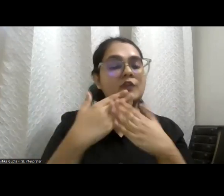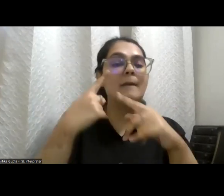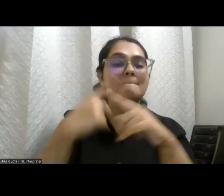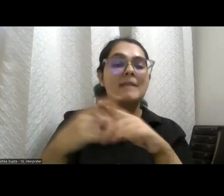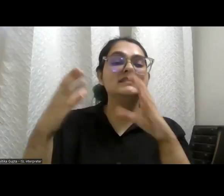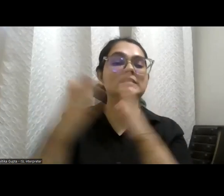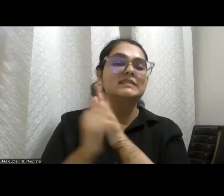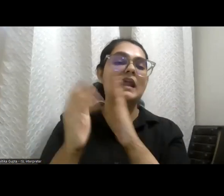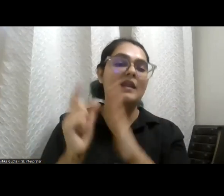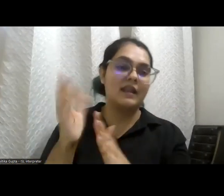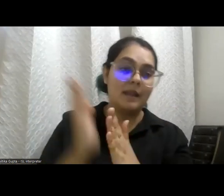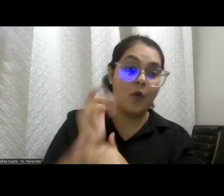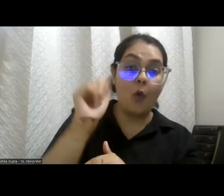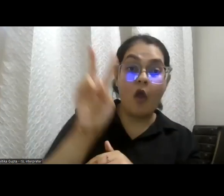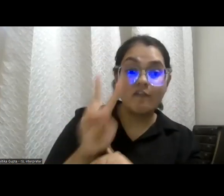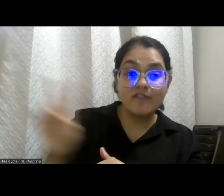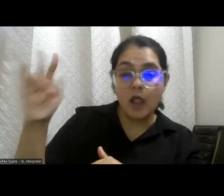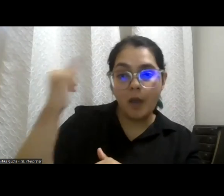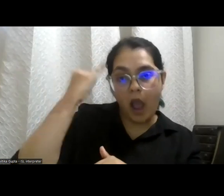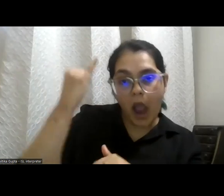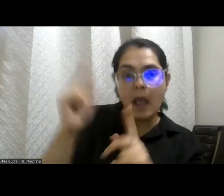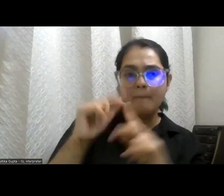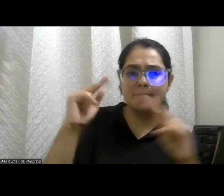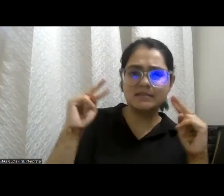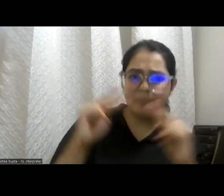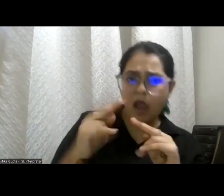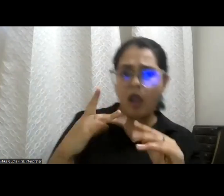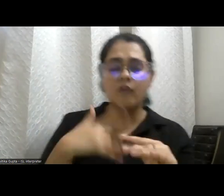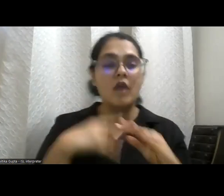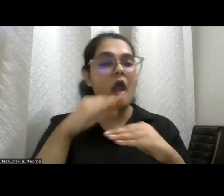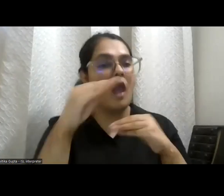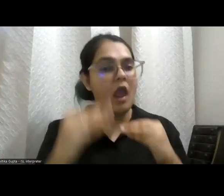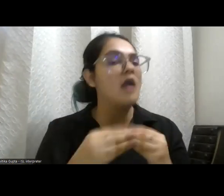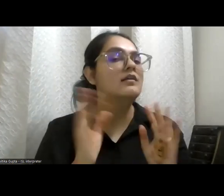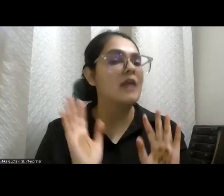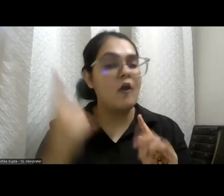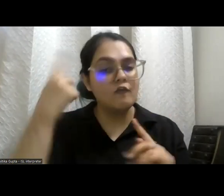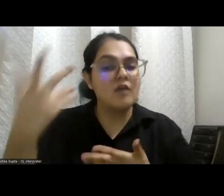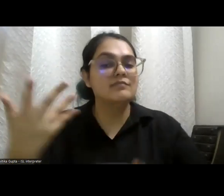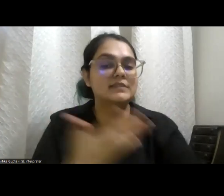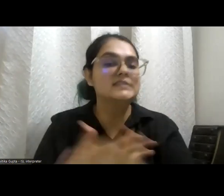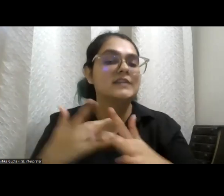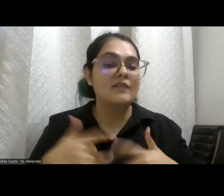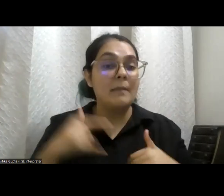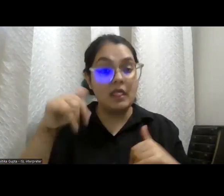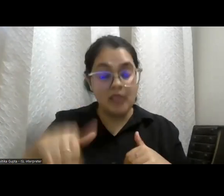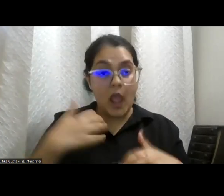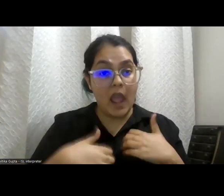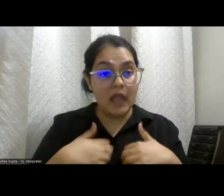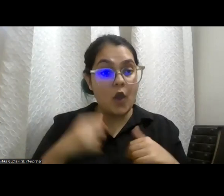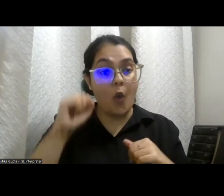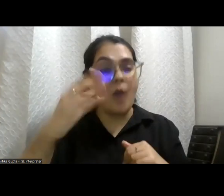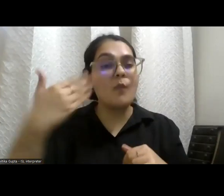breakout rooms. Your valuable insights and perspectives have added depth and richness to our discussions, and we are excited to see your